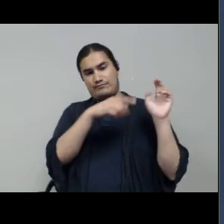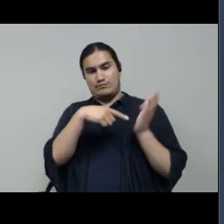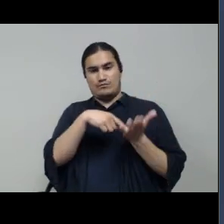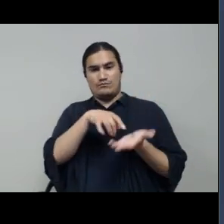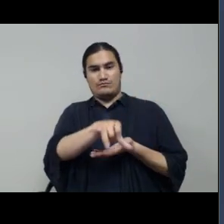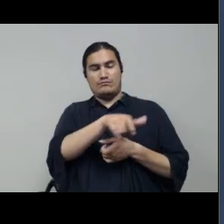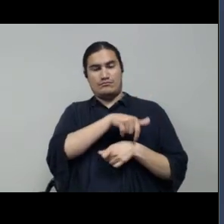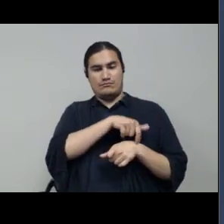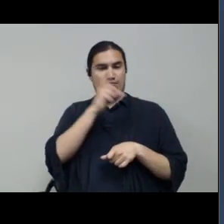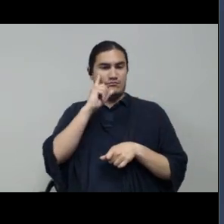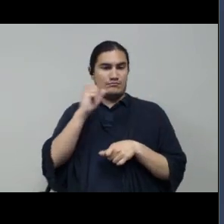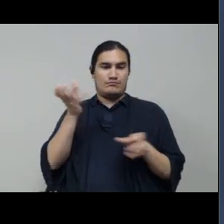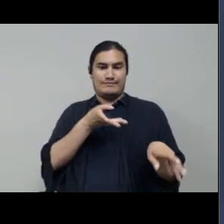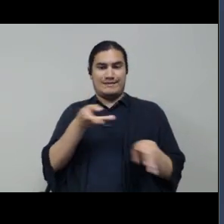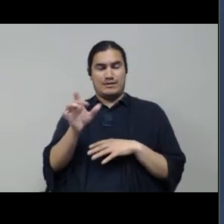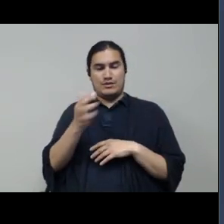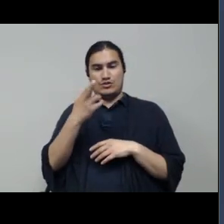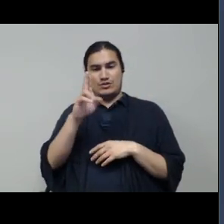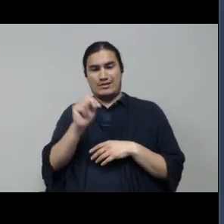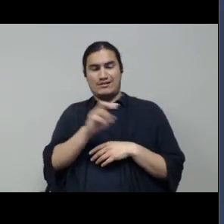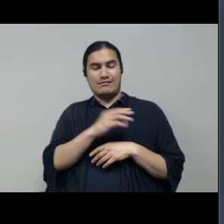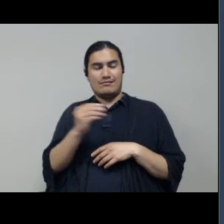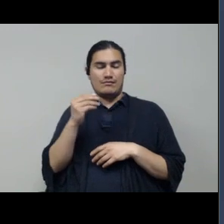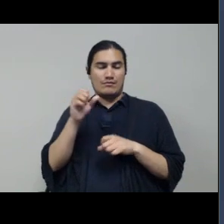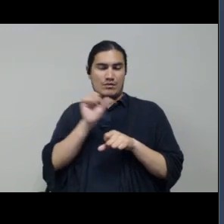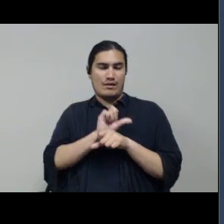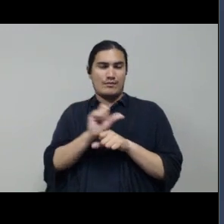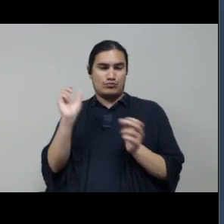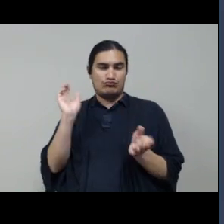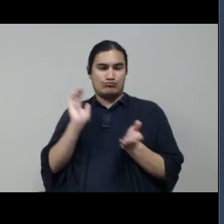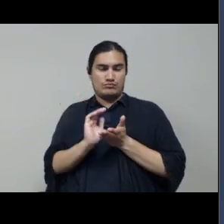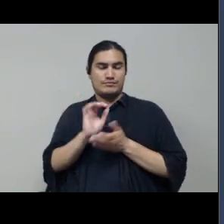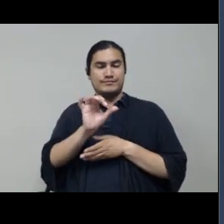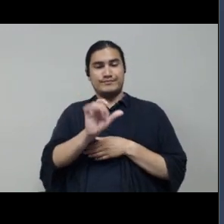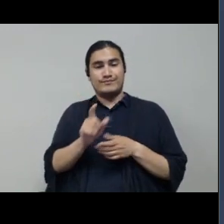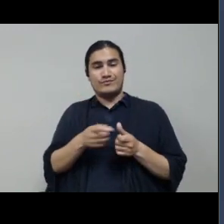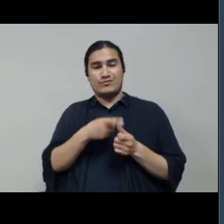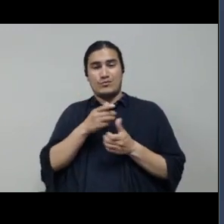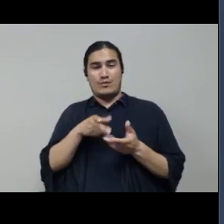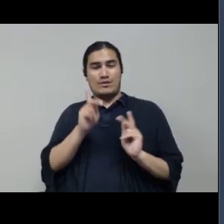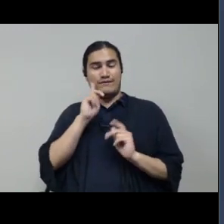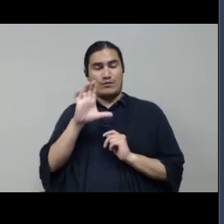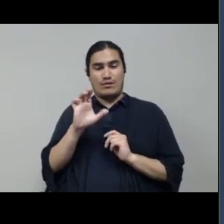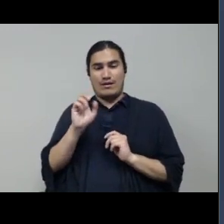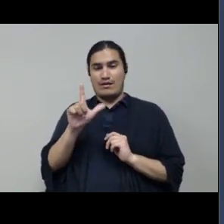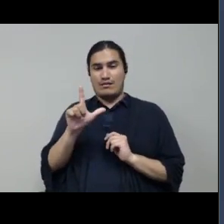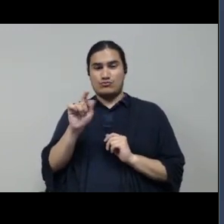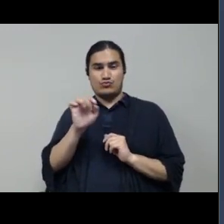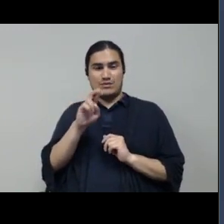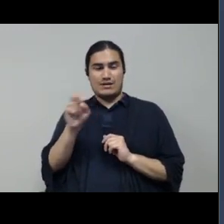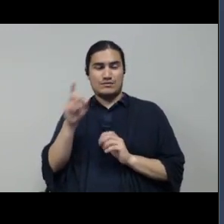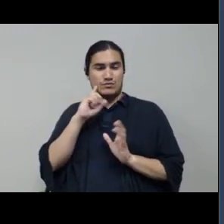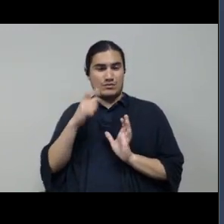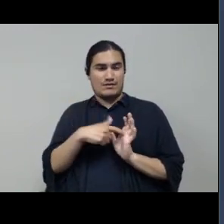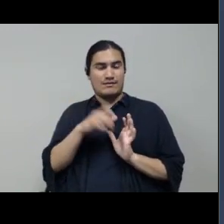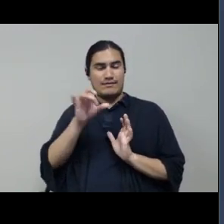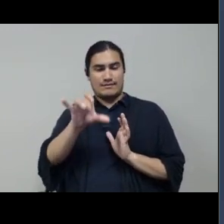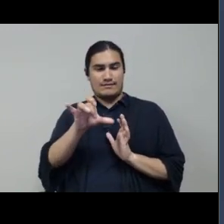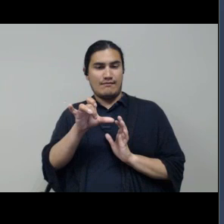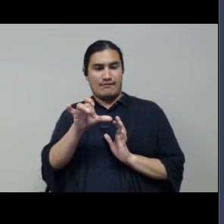supply chain and labor shortages. This is the first opportunity for Caltrans to adjust the construction capital due to the increased